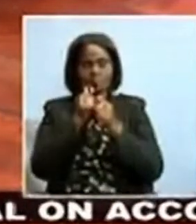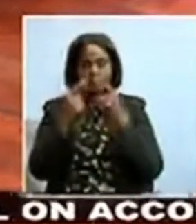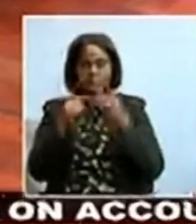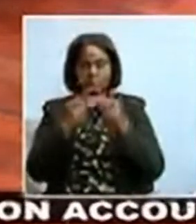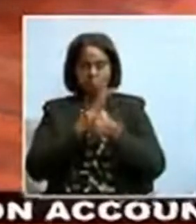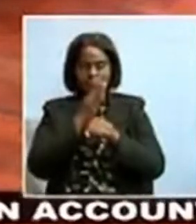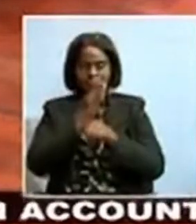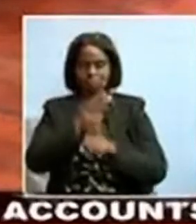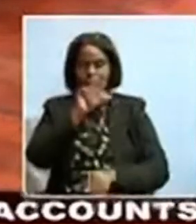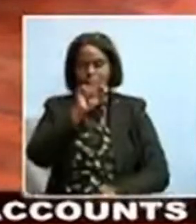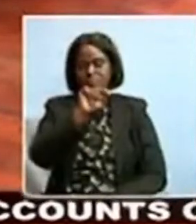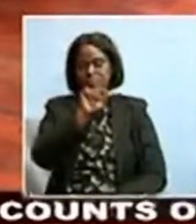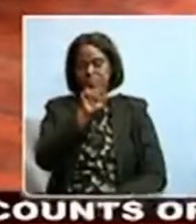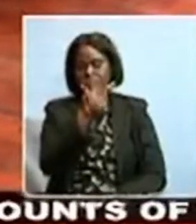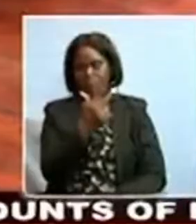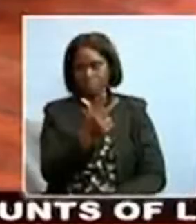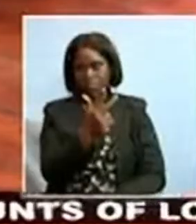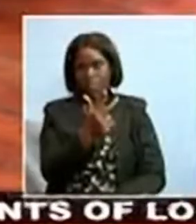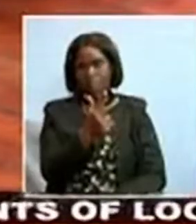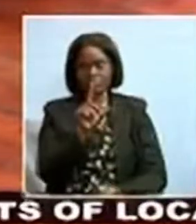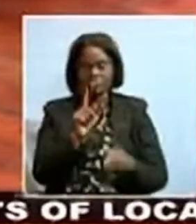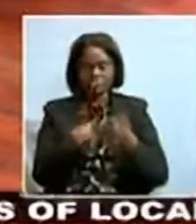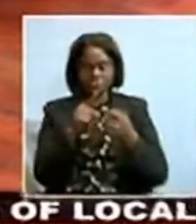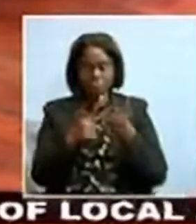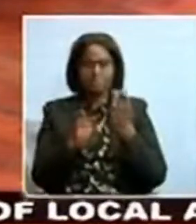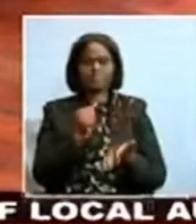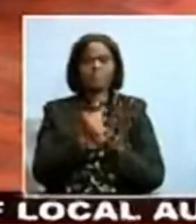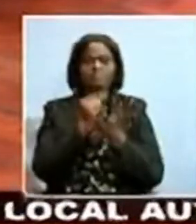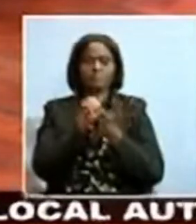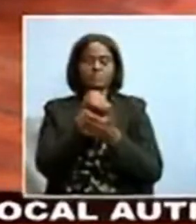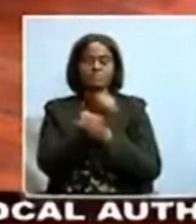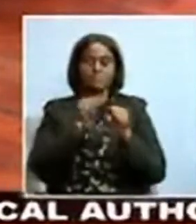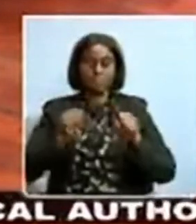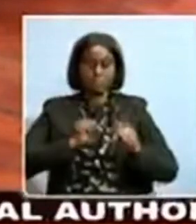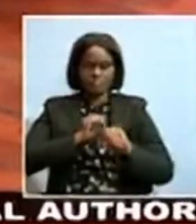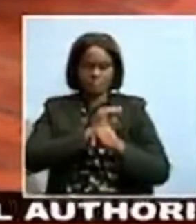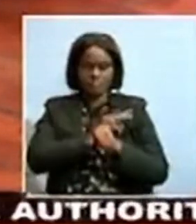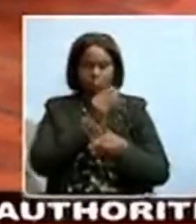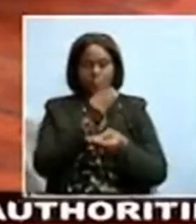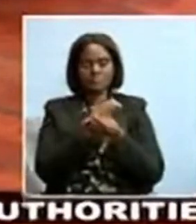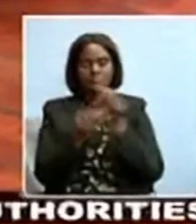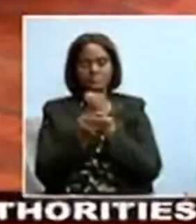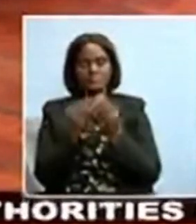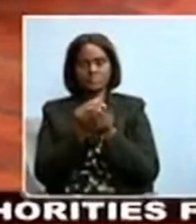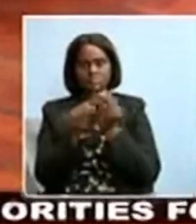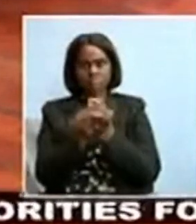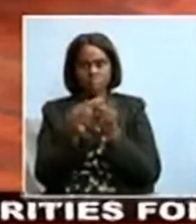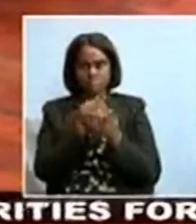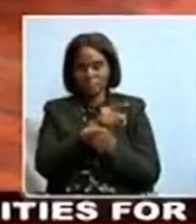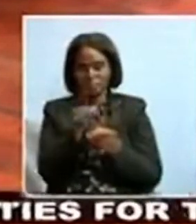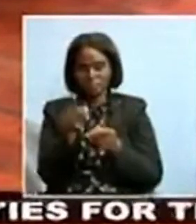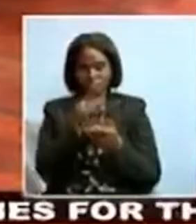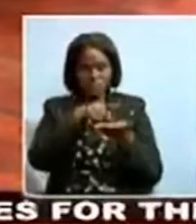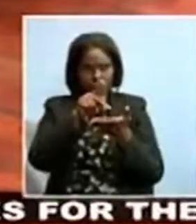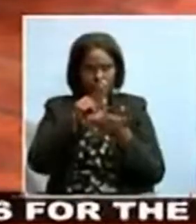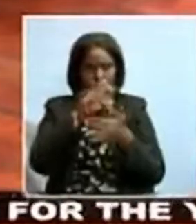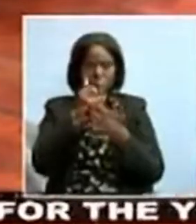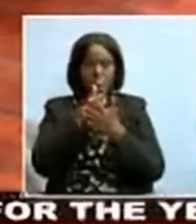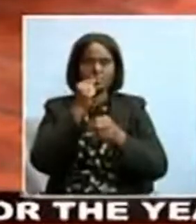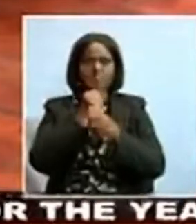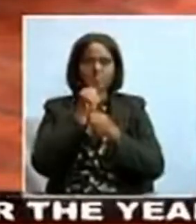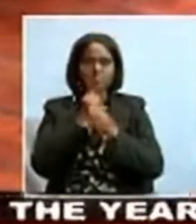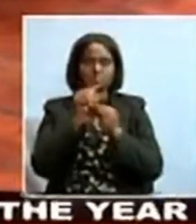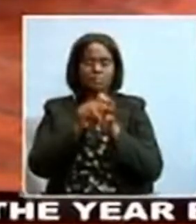after 2023 in order to liquidate staff obligations. So these payments here were done in